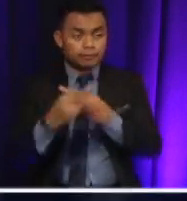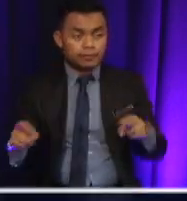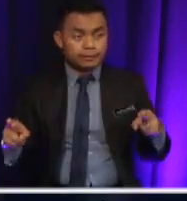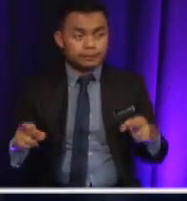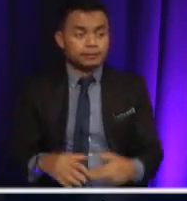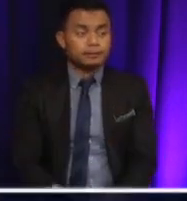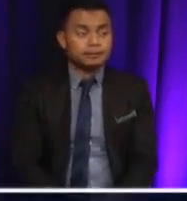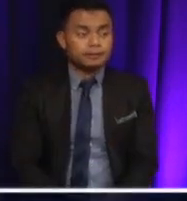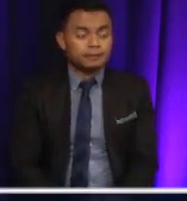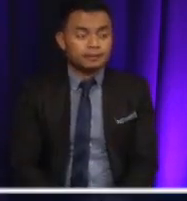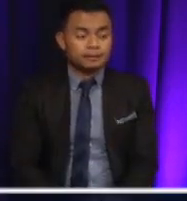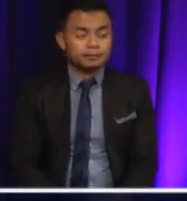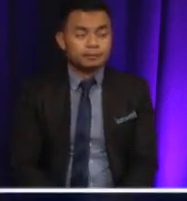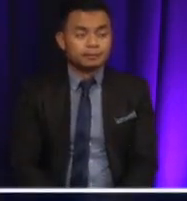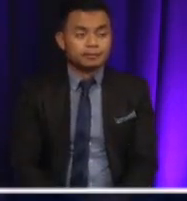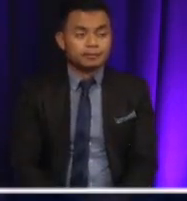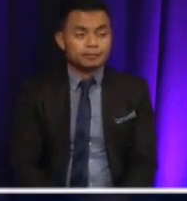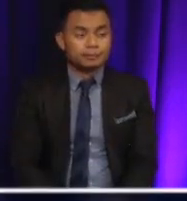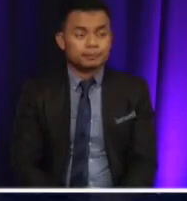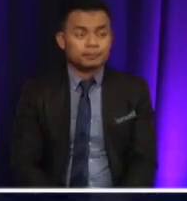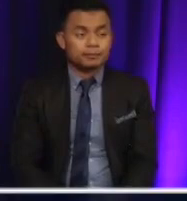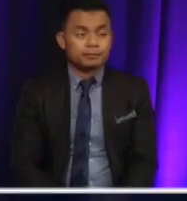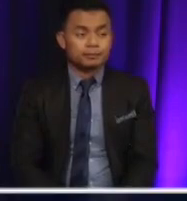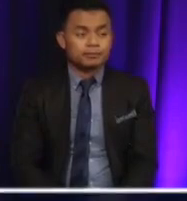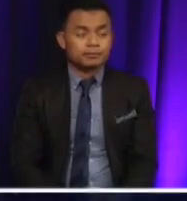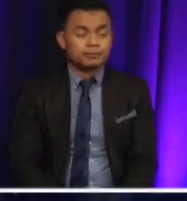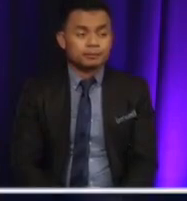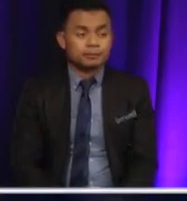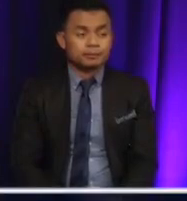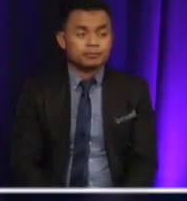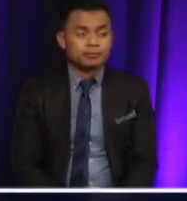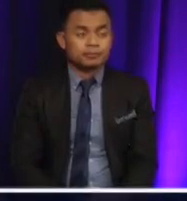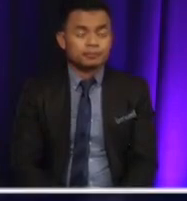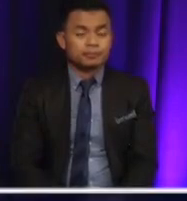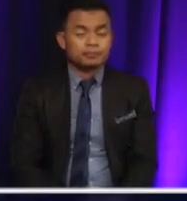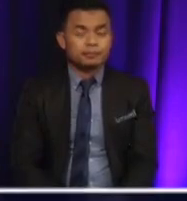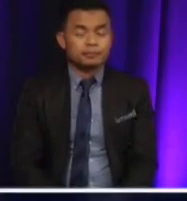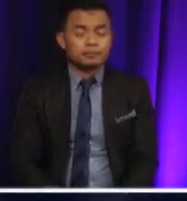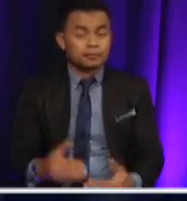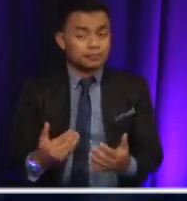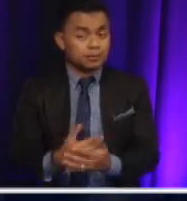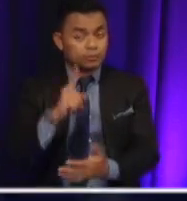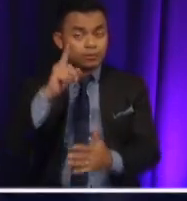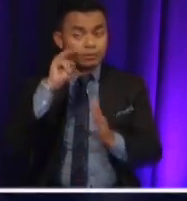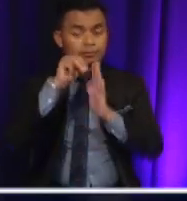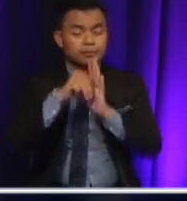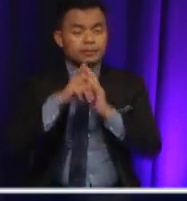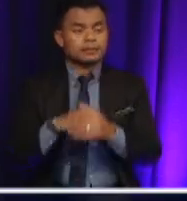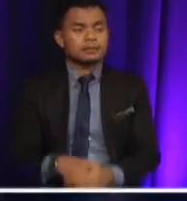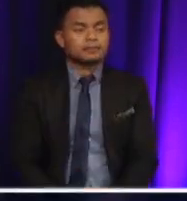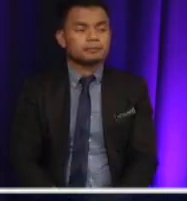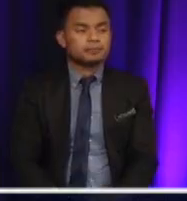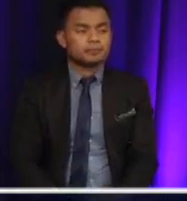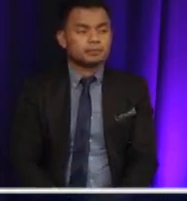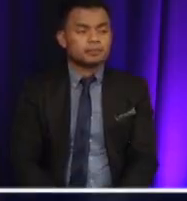say that my poem might not rhyme, teacher, because I just came out in 1 minute. That's all right. So it might not Awesome. rhyme. So should I